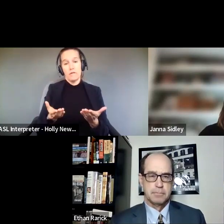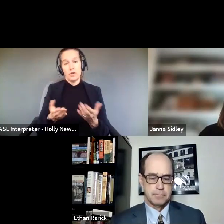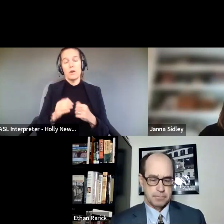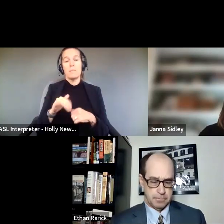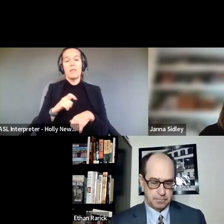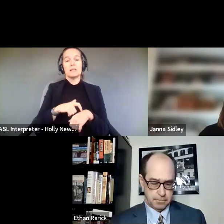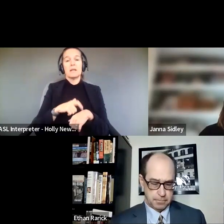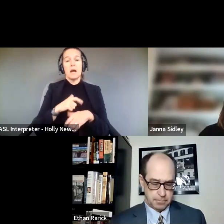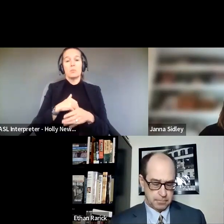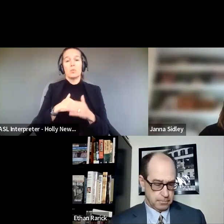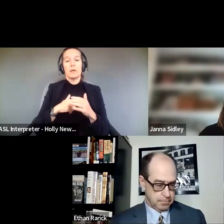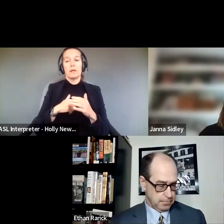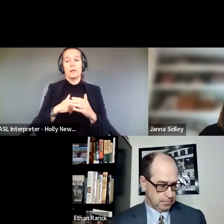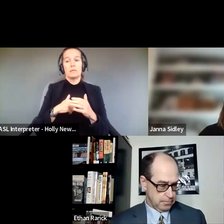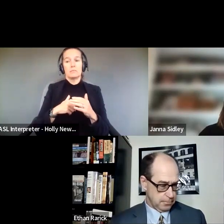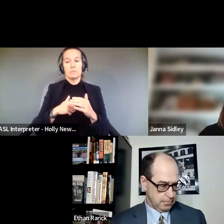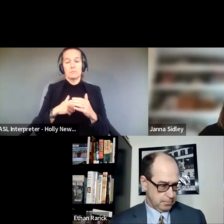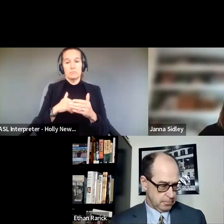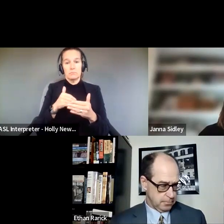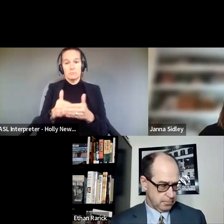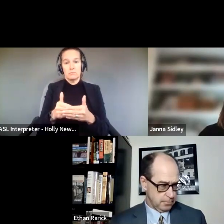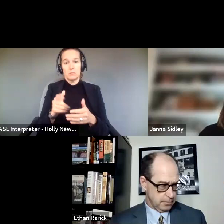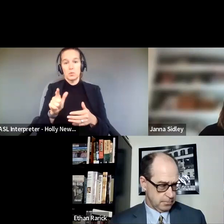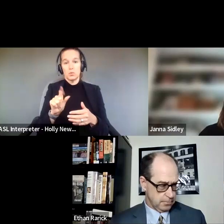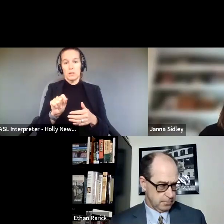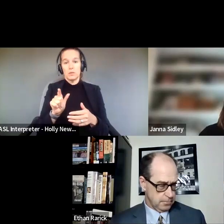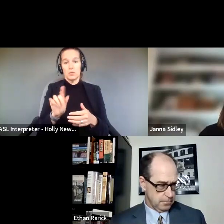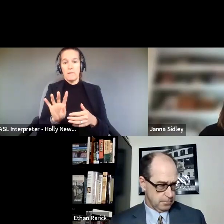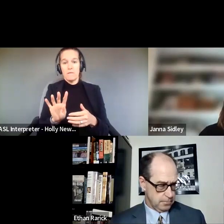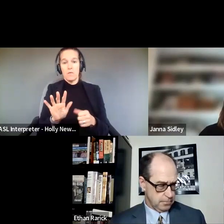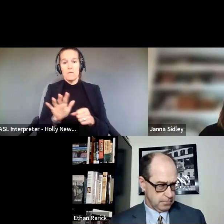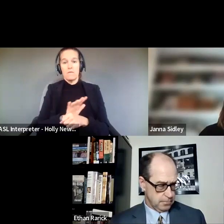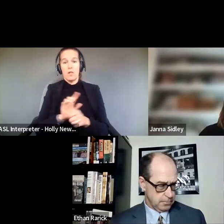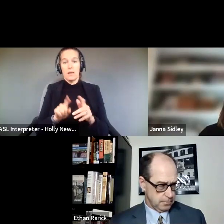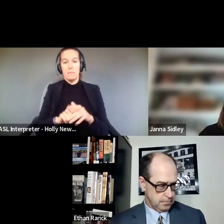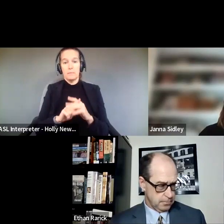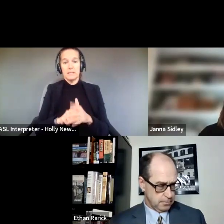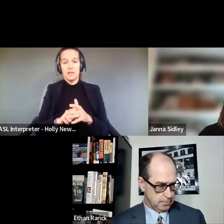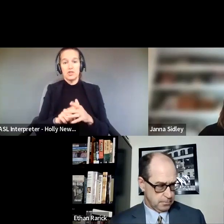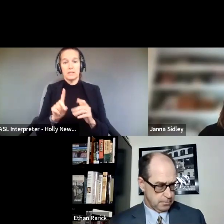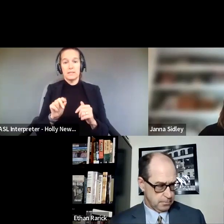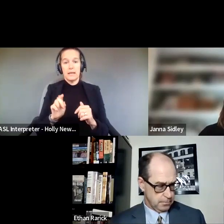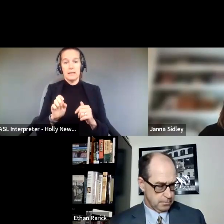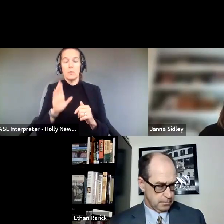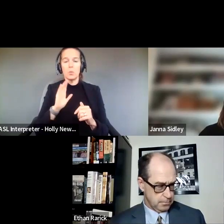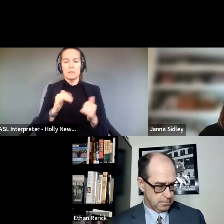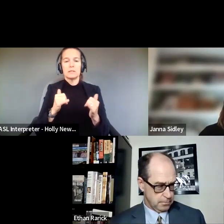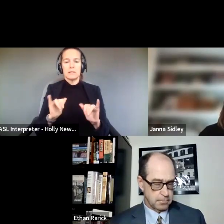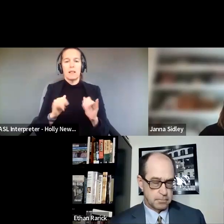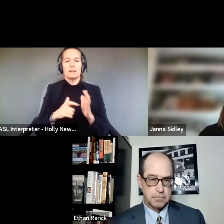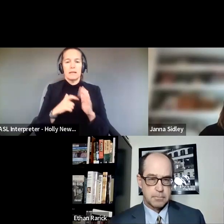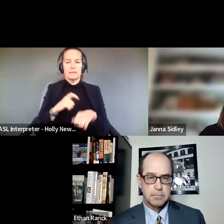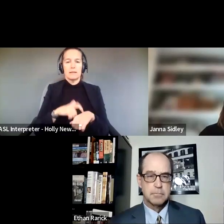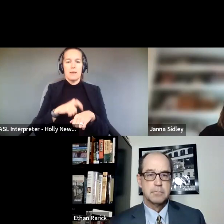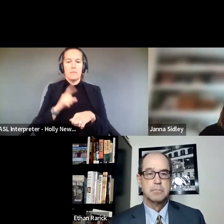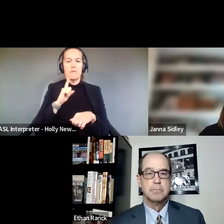we reach that 2024 full implementation date, it will still take time for